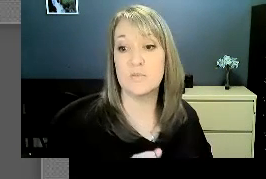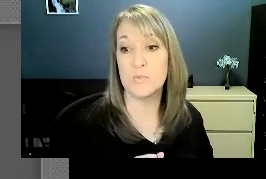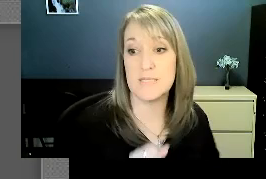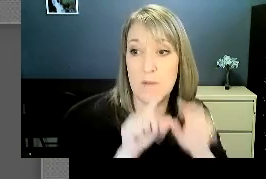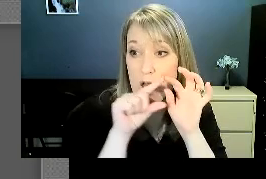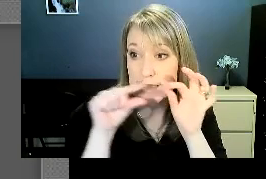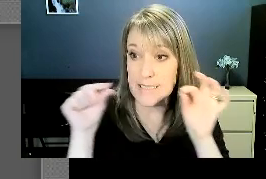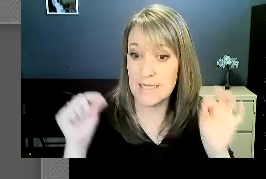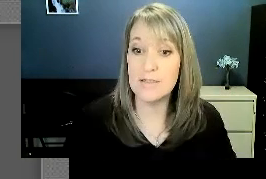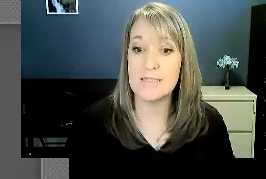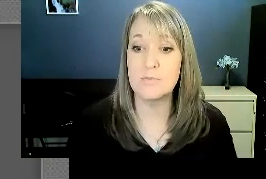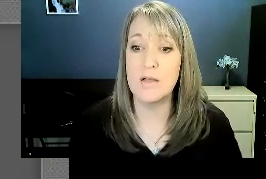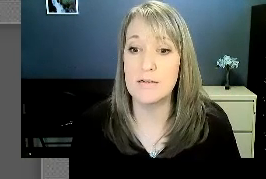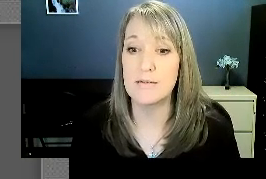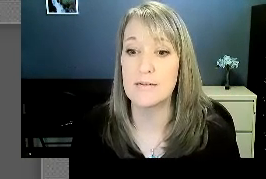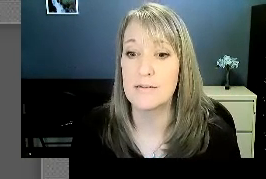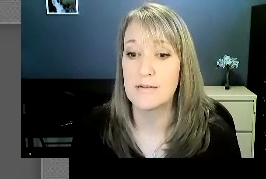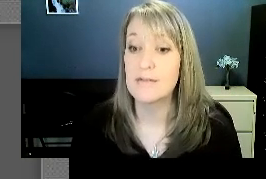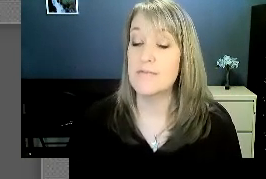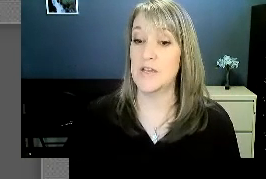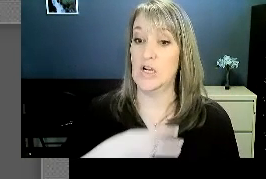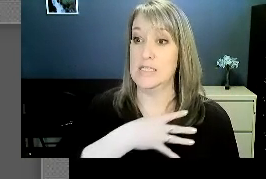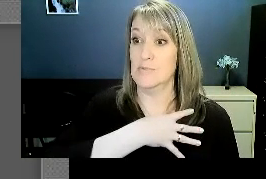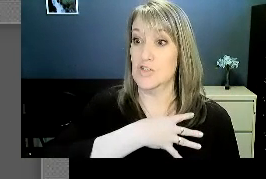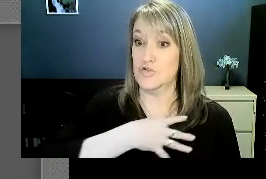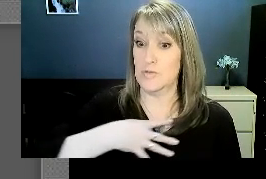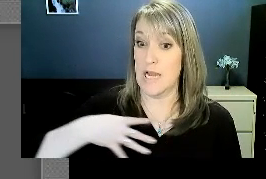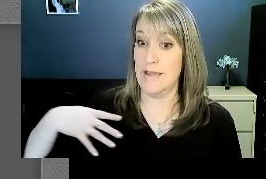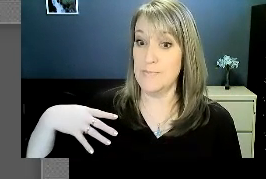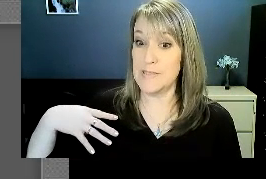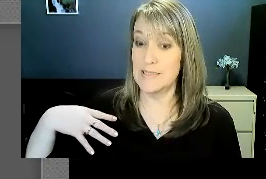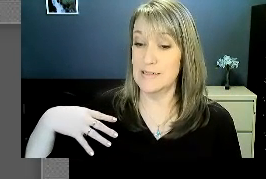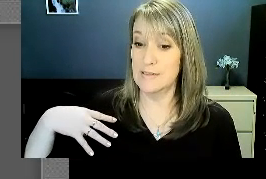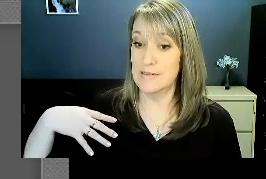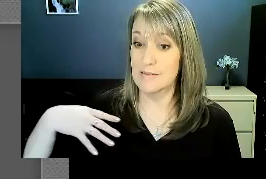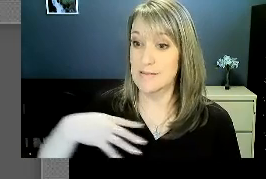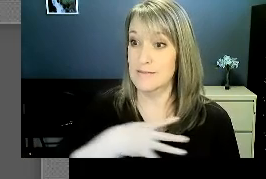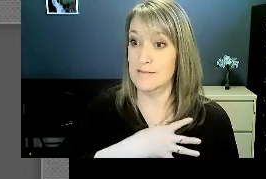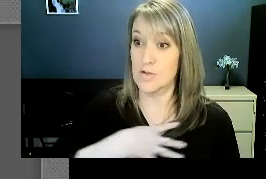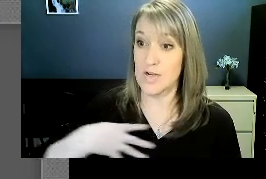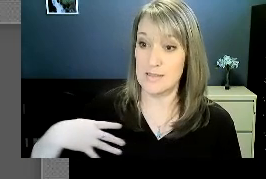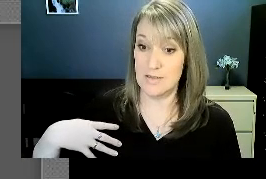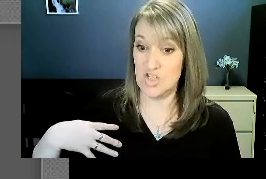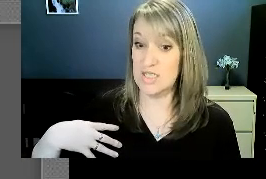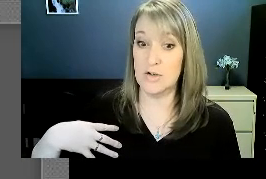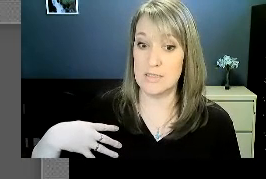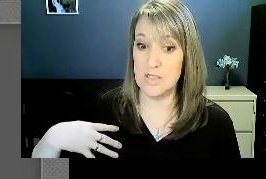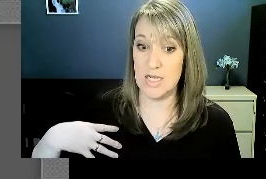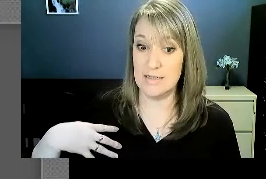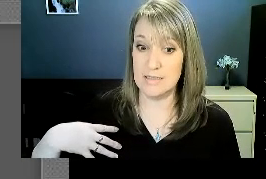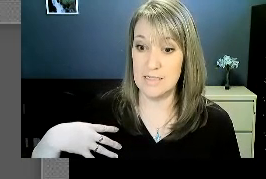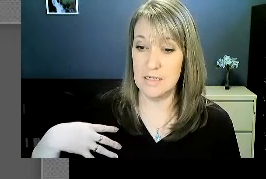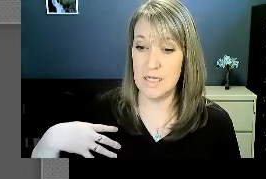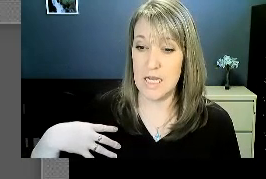make it super small as the tail gets smaller. There are some stripes across the, just across